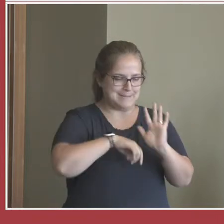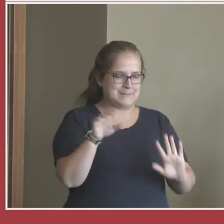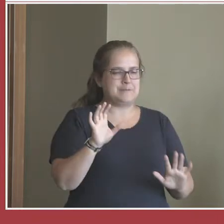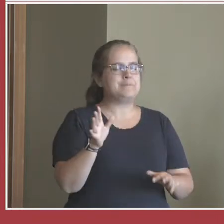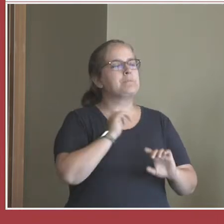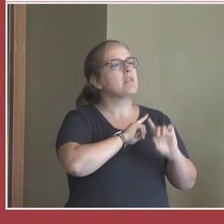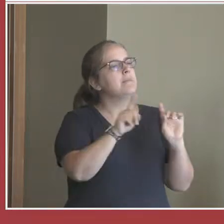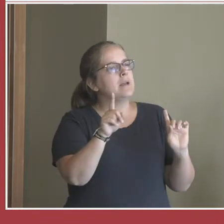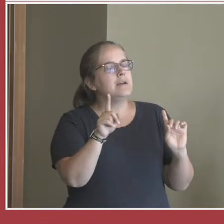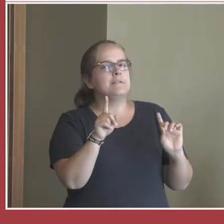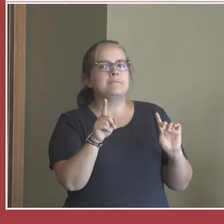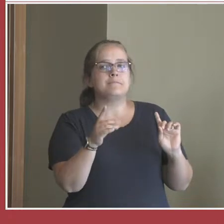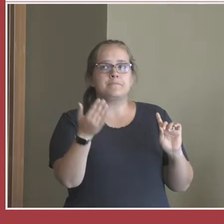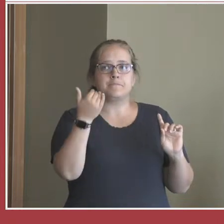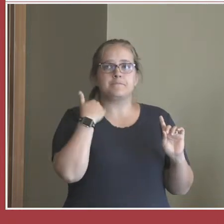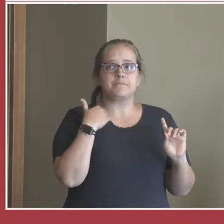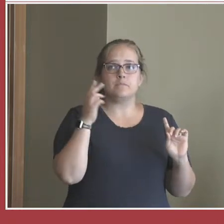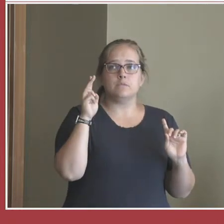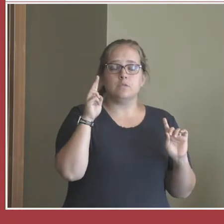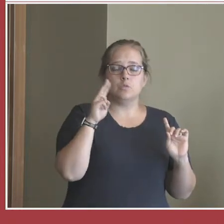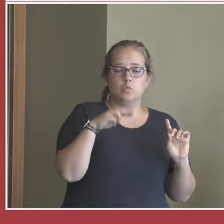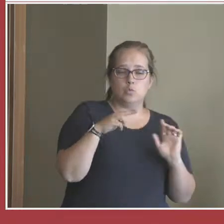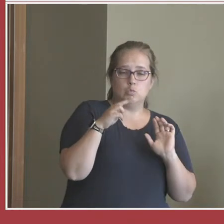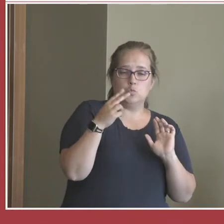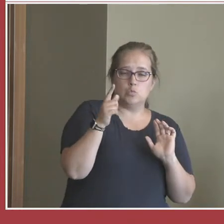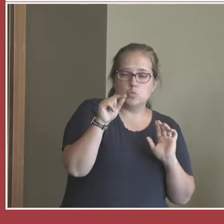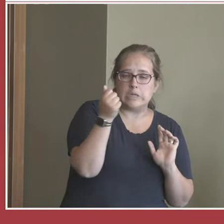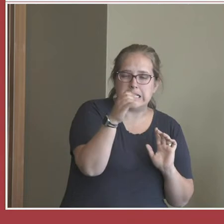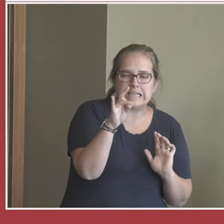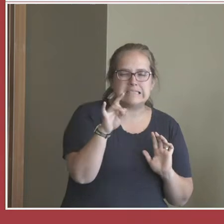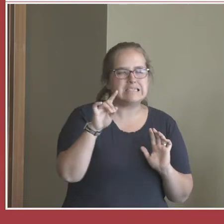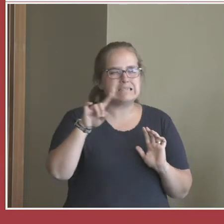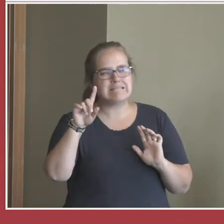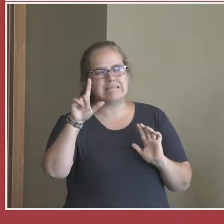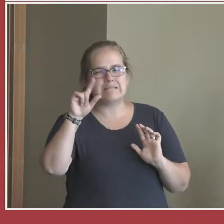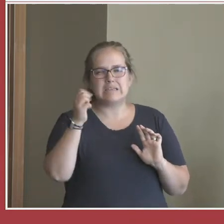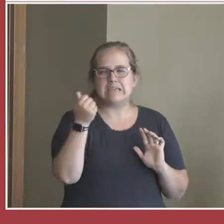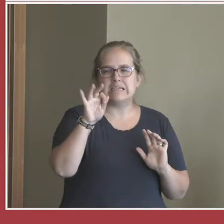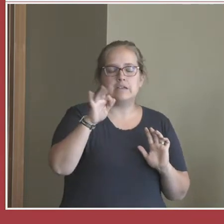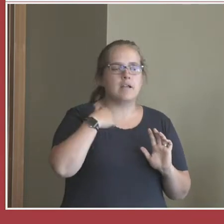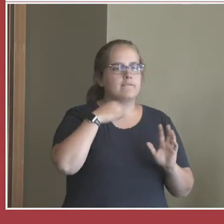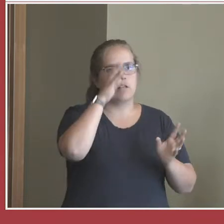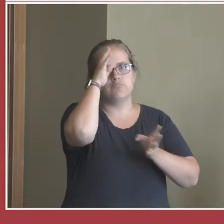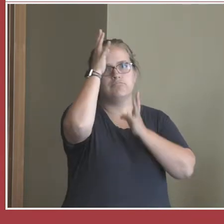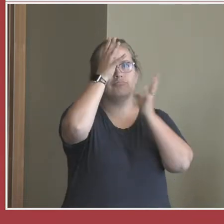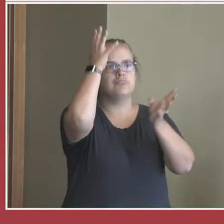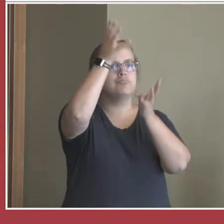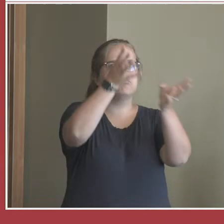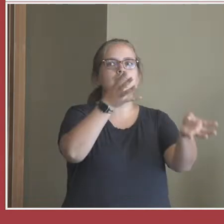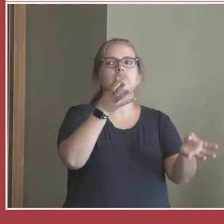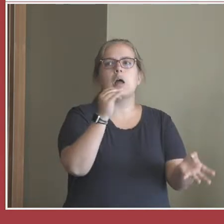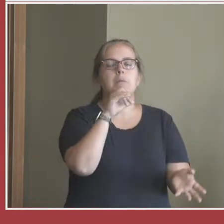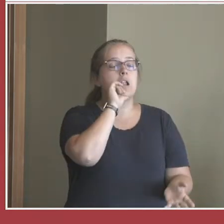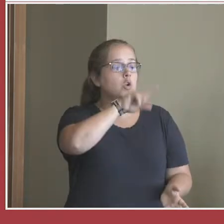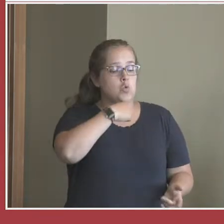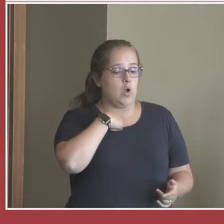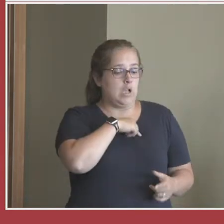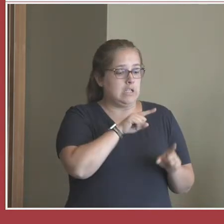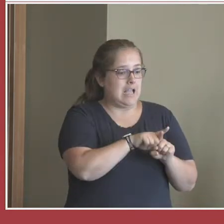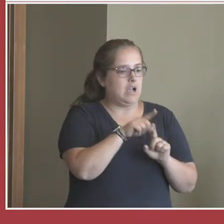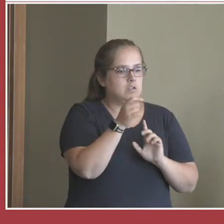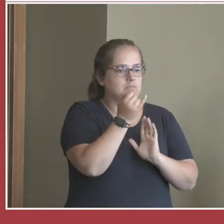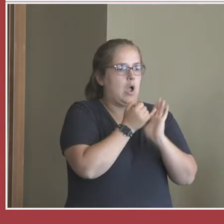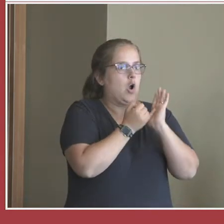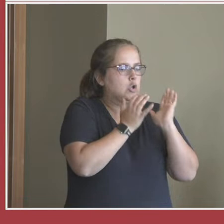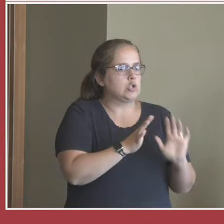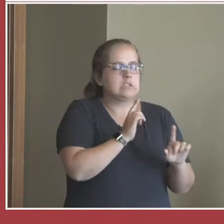detail, but back in 2018, 2019, we came up with a whole bunch of ideas. And these were not just us as architects,